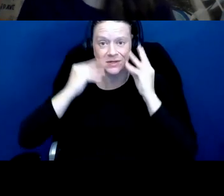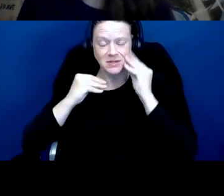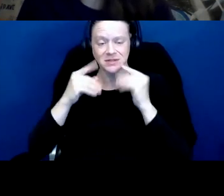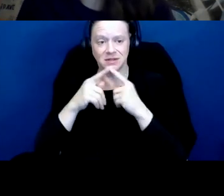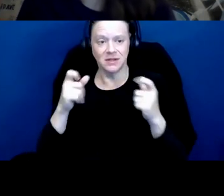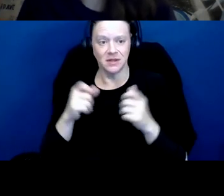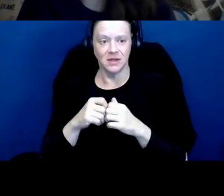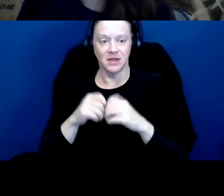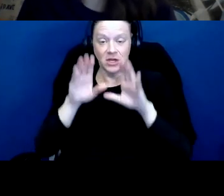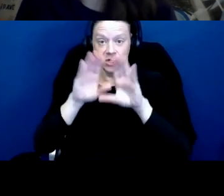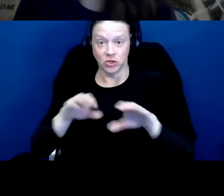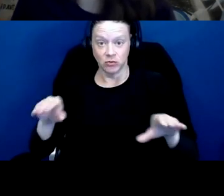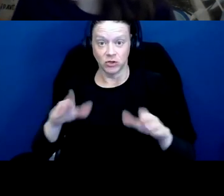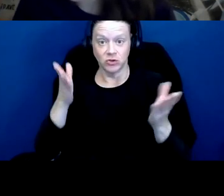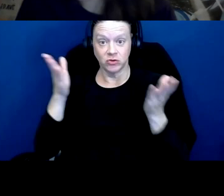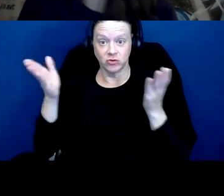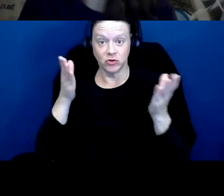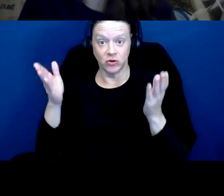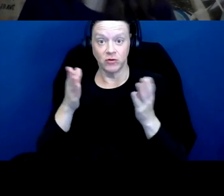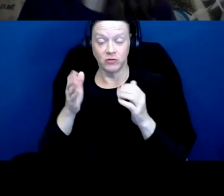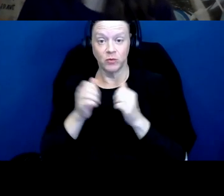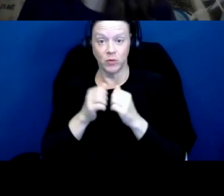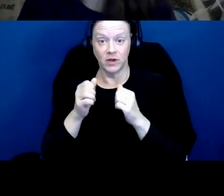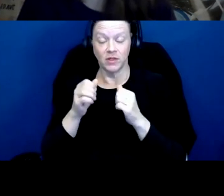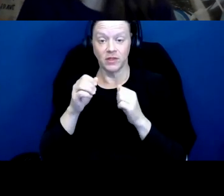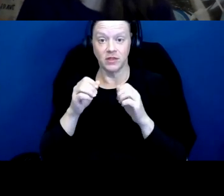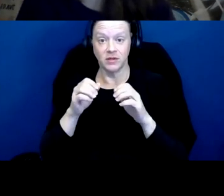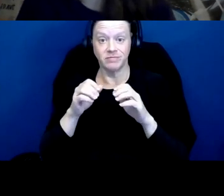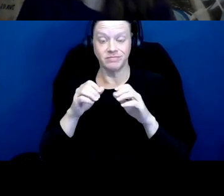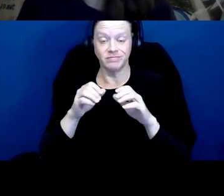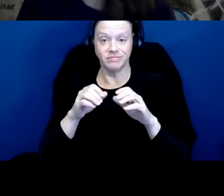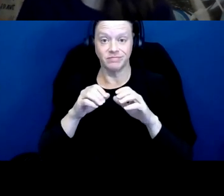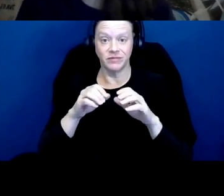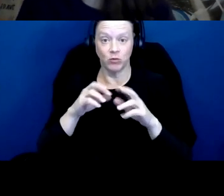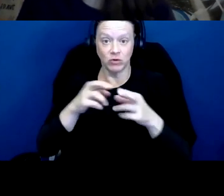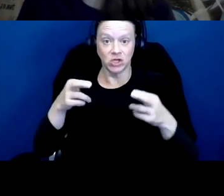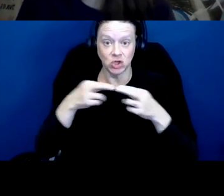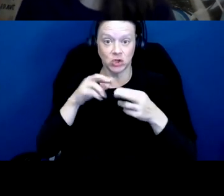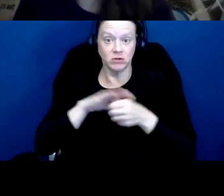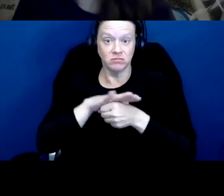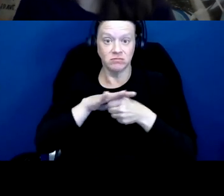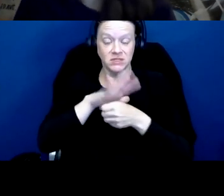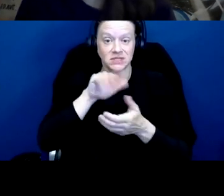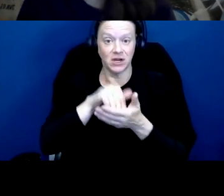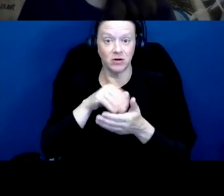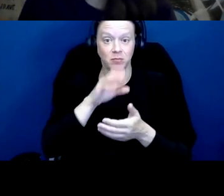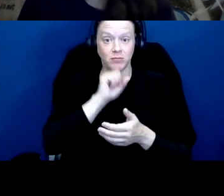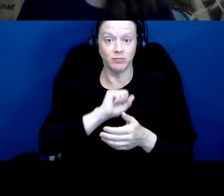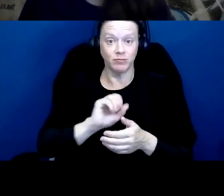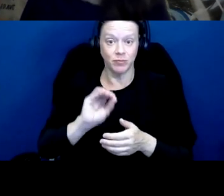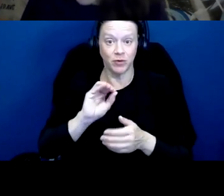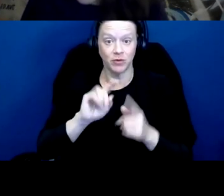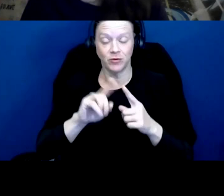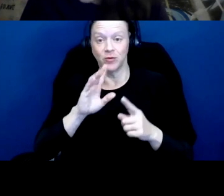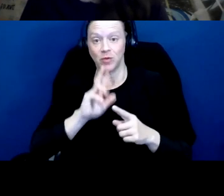to 3 from the regional center are still getting their therapies through Zoom and through video in many cases, because the pandemic